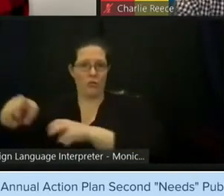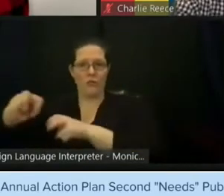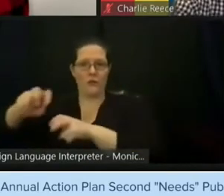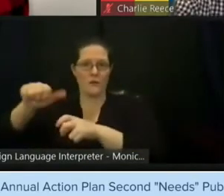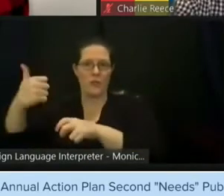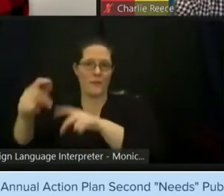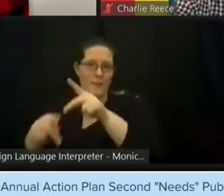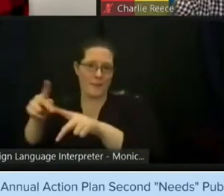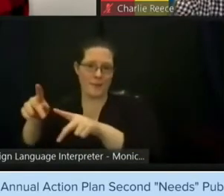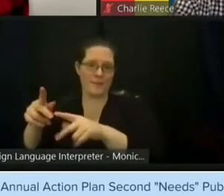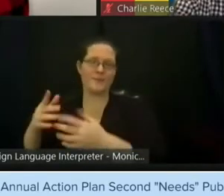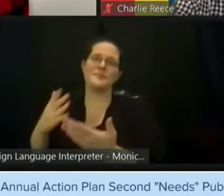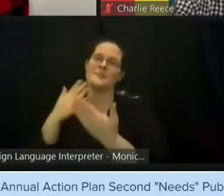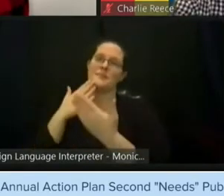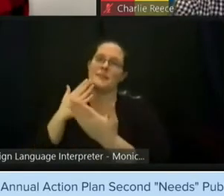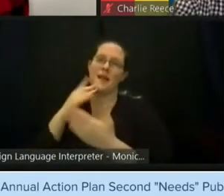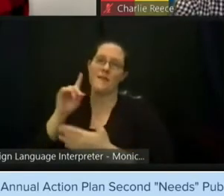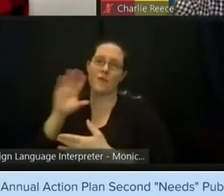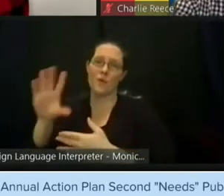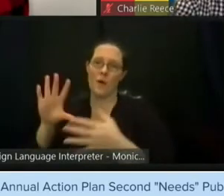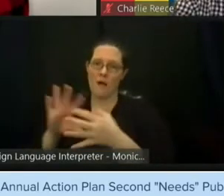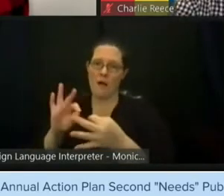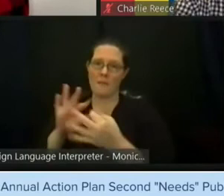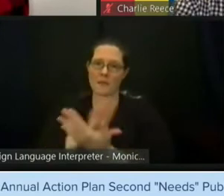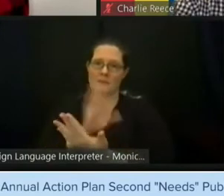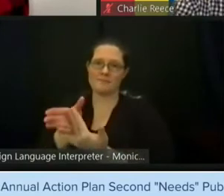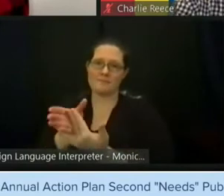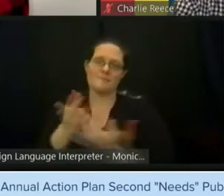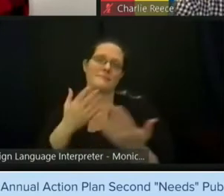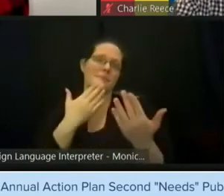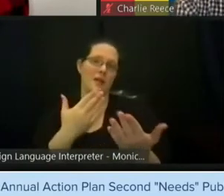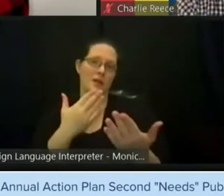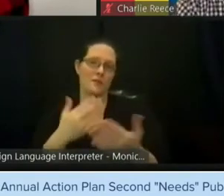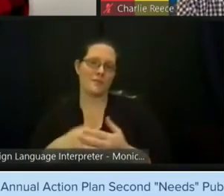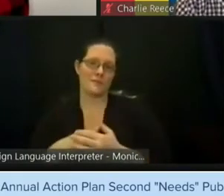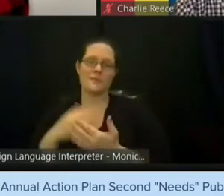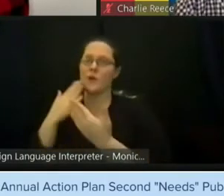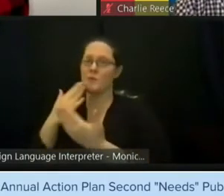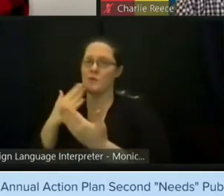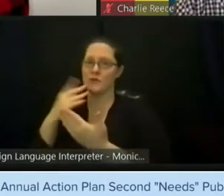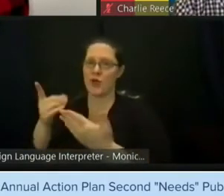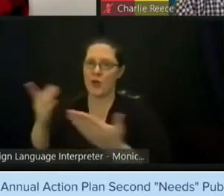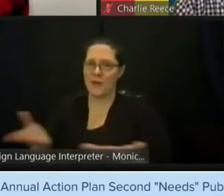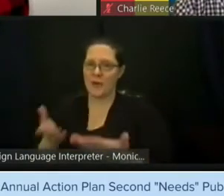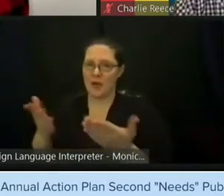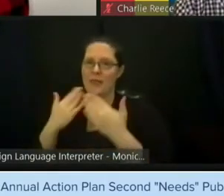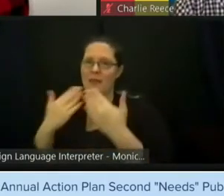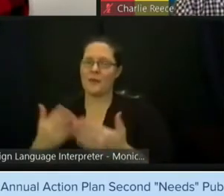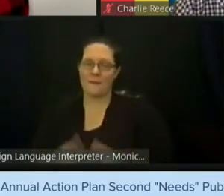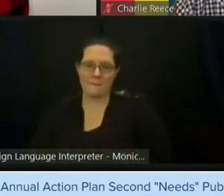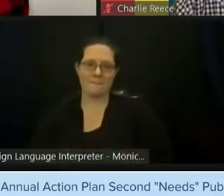Auer, thank you for your comments. You're welcome. We appreciate you being here. Thank you.